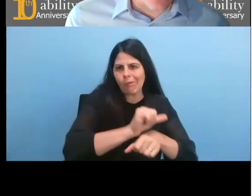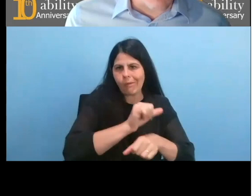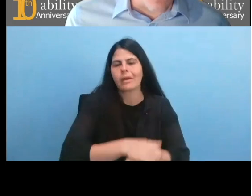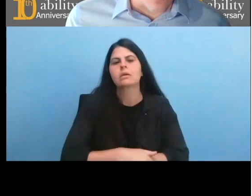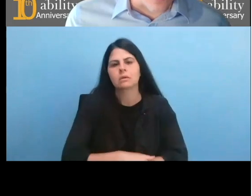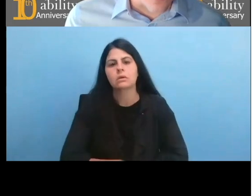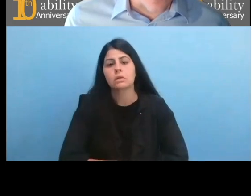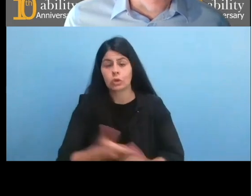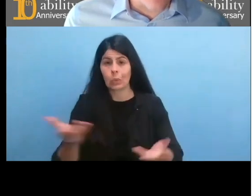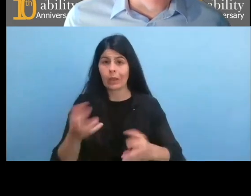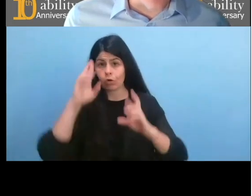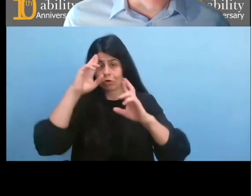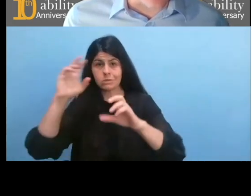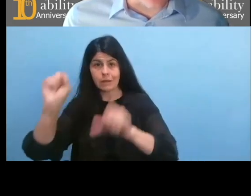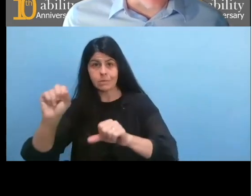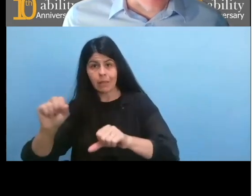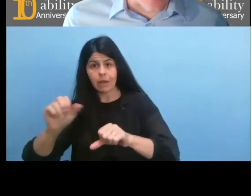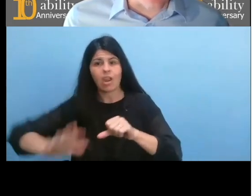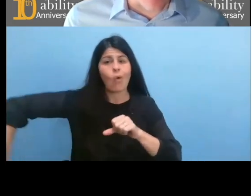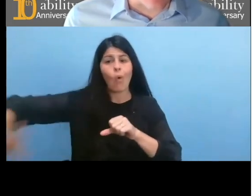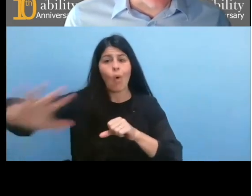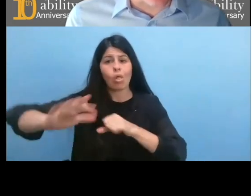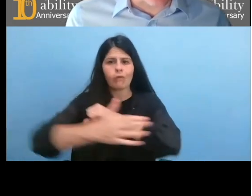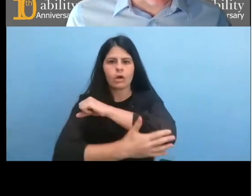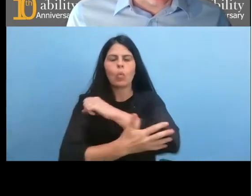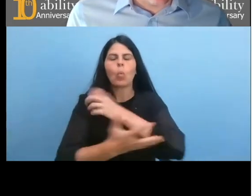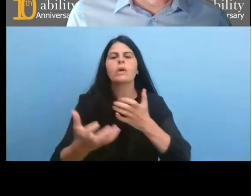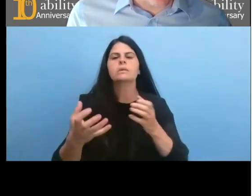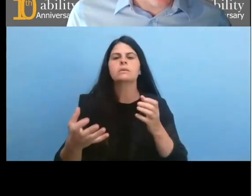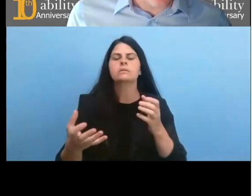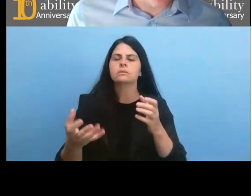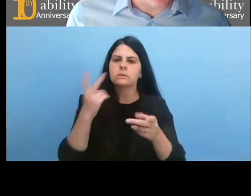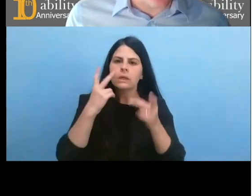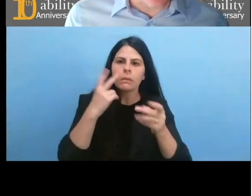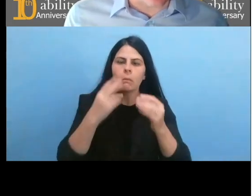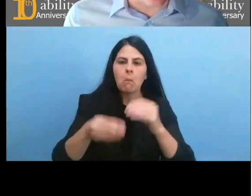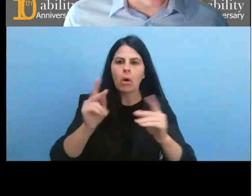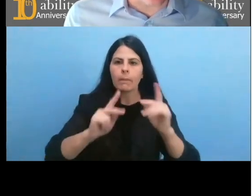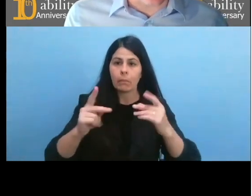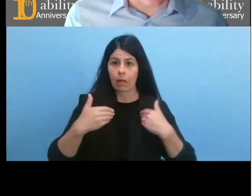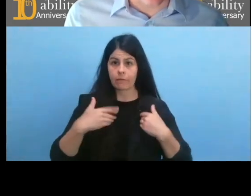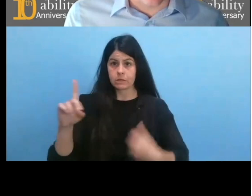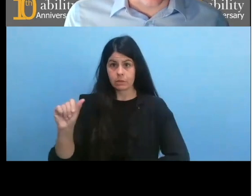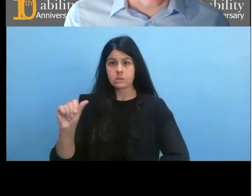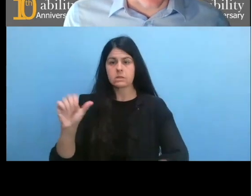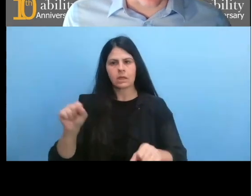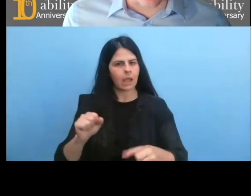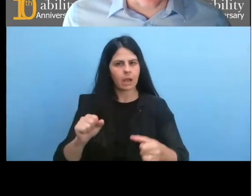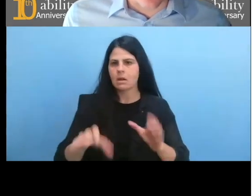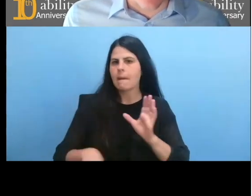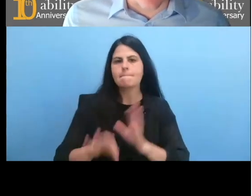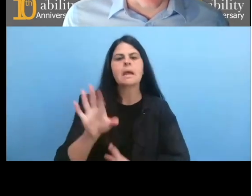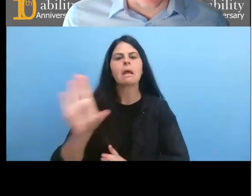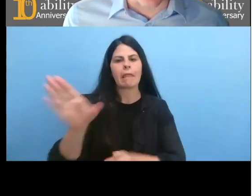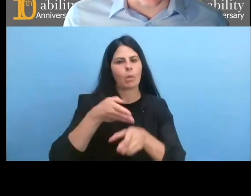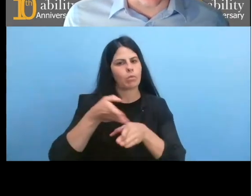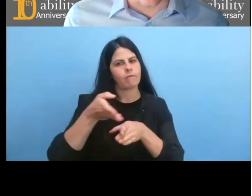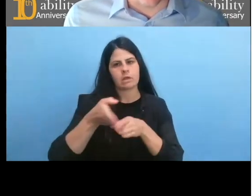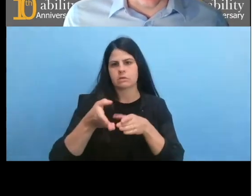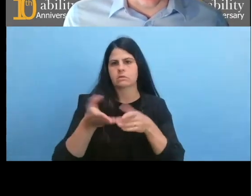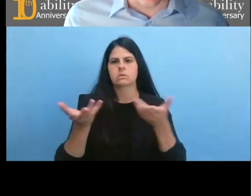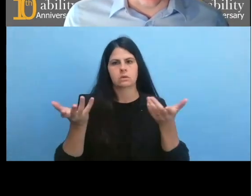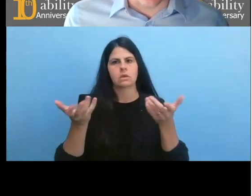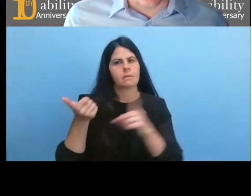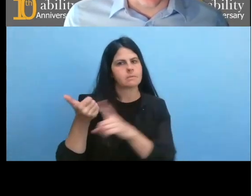country, more people with disabilities have the opportunity to work in the fields of their choosing without having